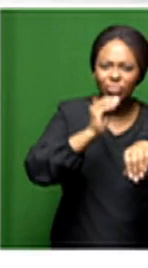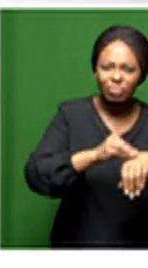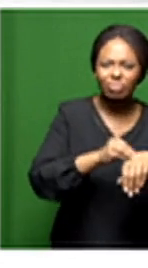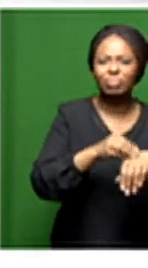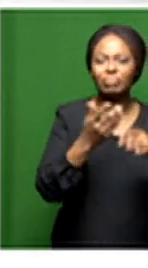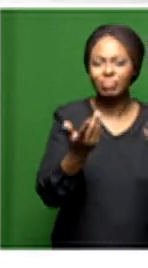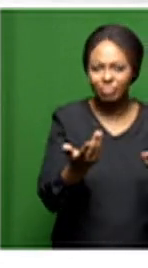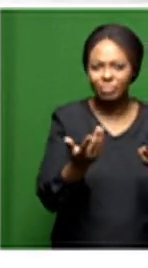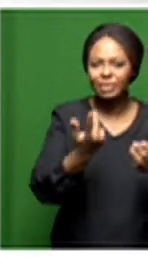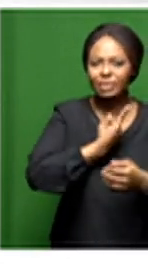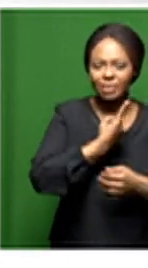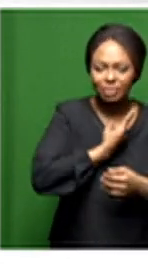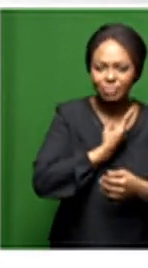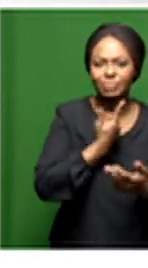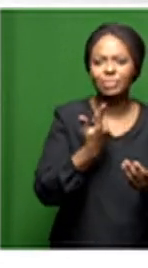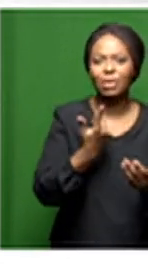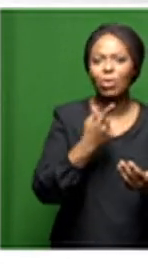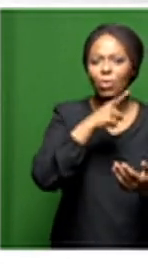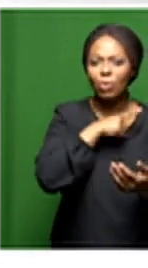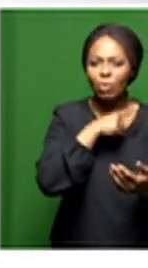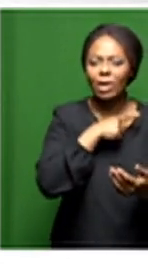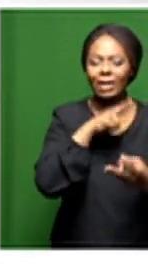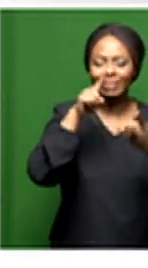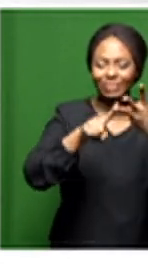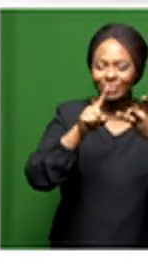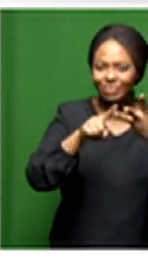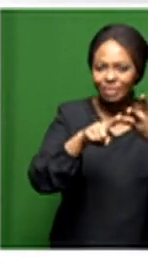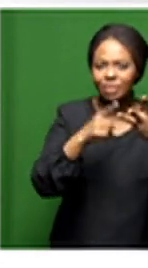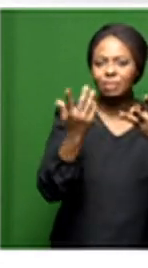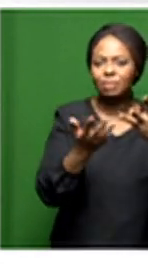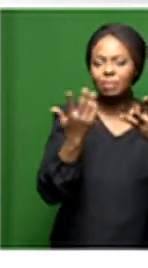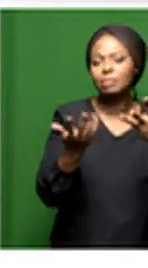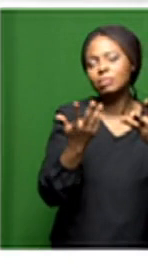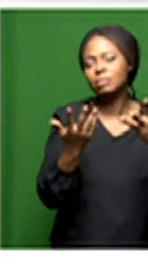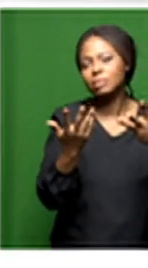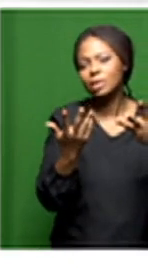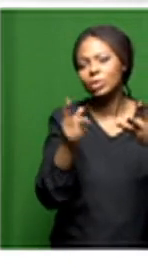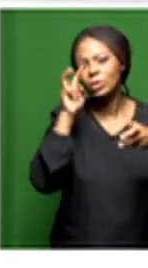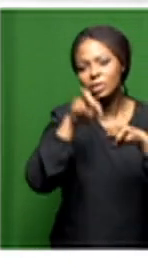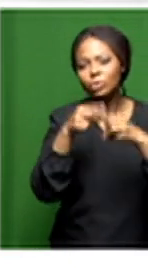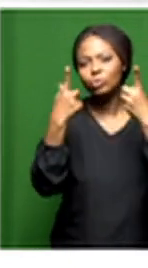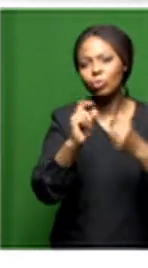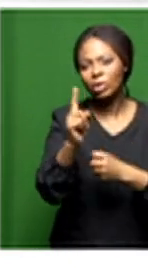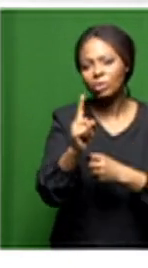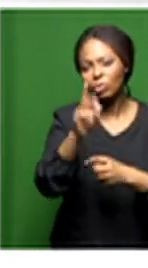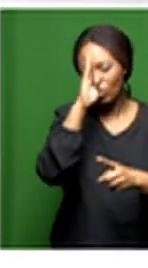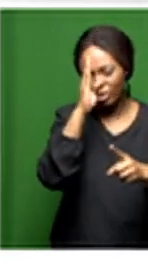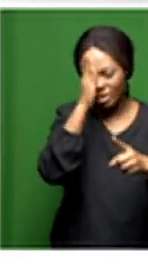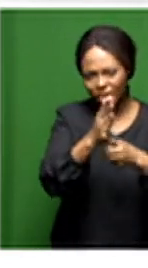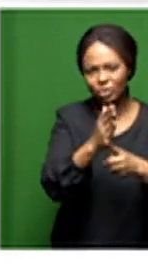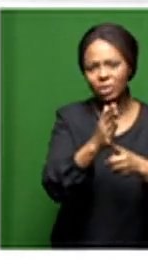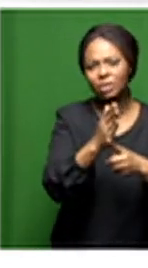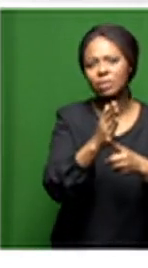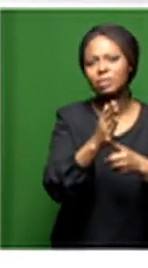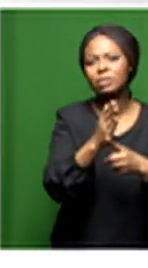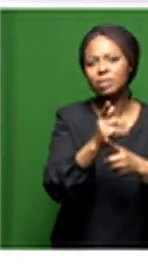authentic self that you are supposed to be? And the third dimension is what you should do to be authentic. The last one is